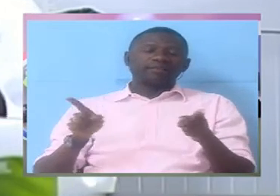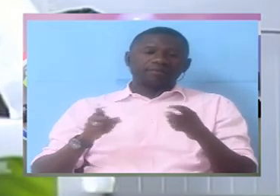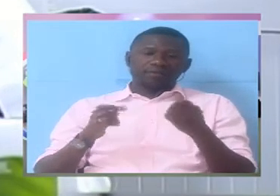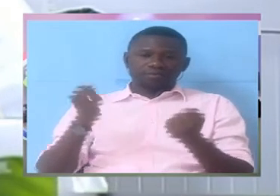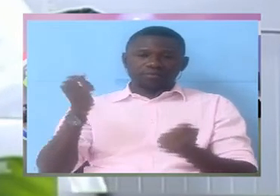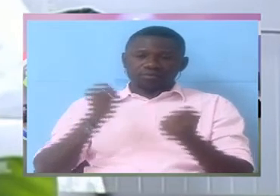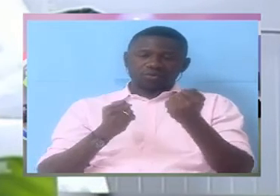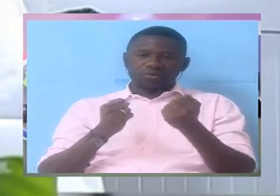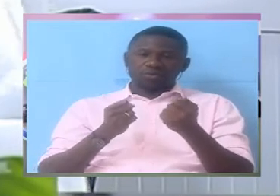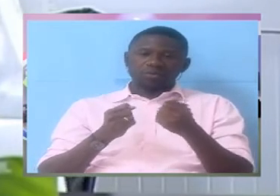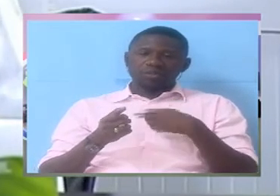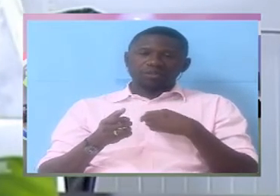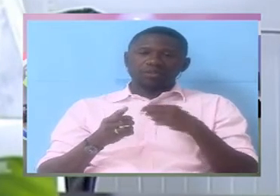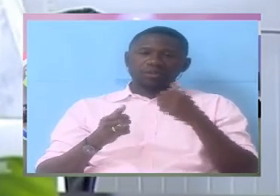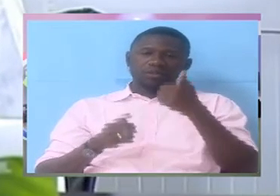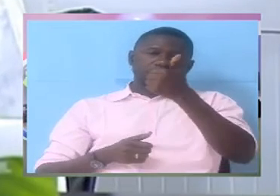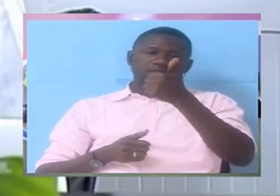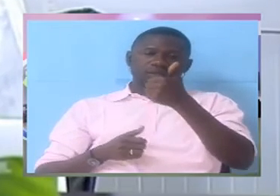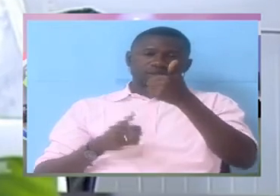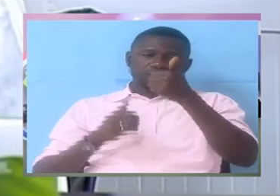six soldiers who died.